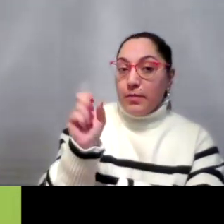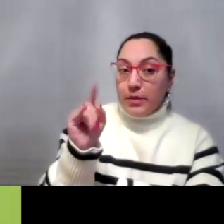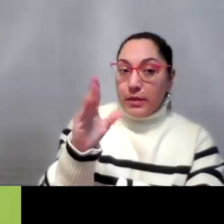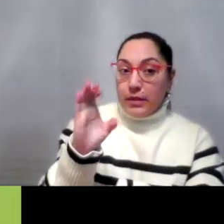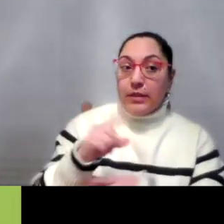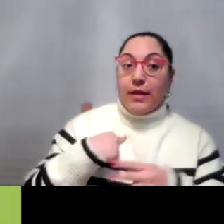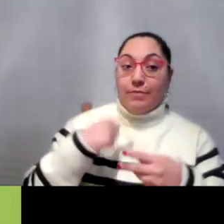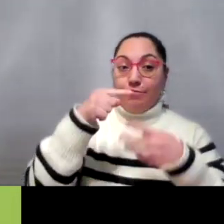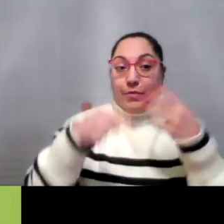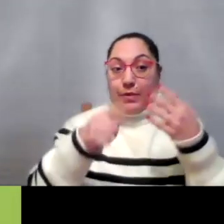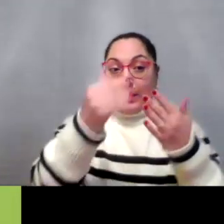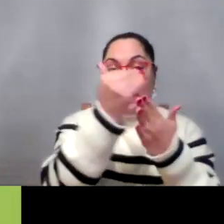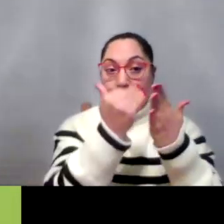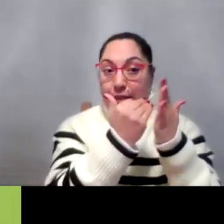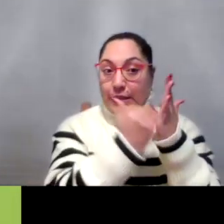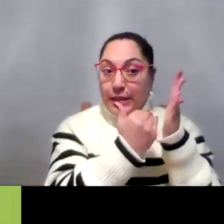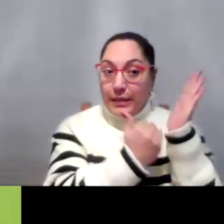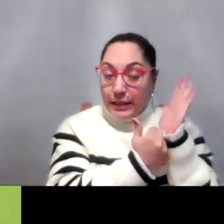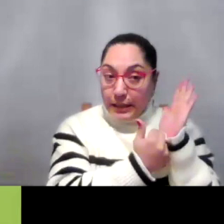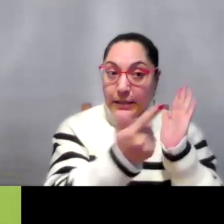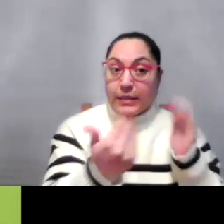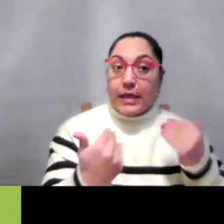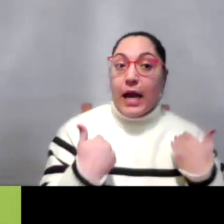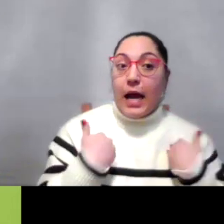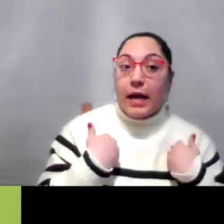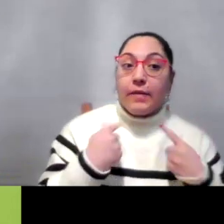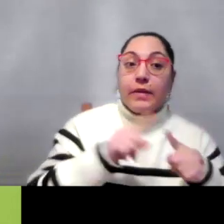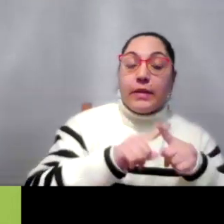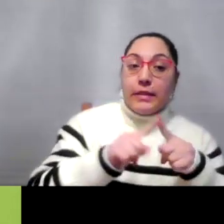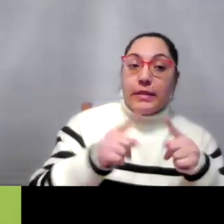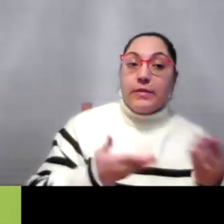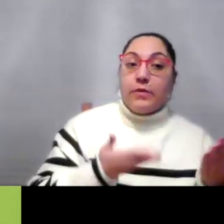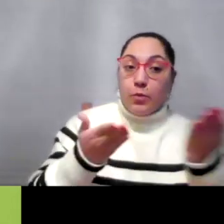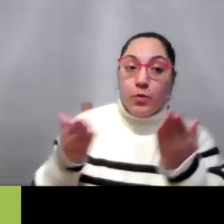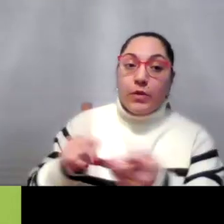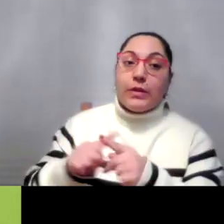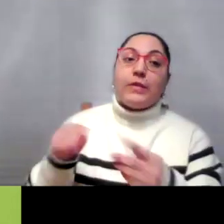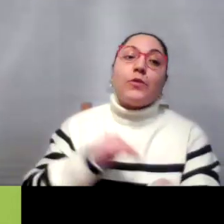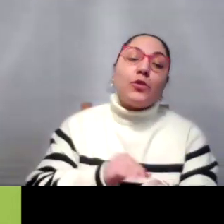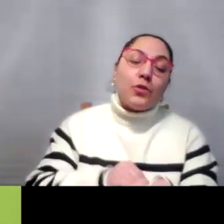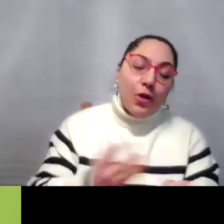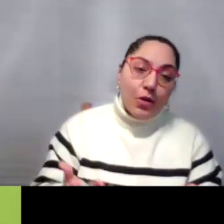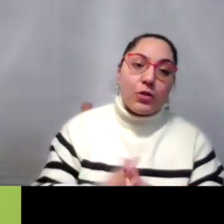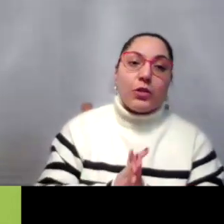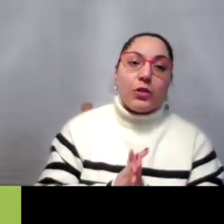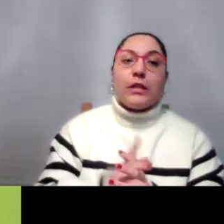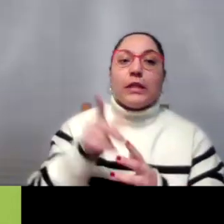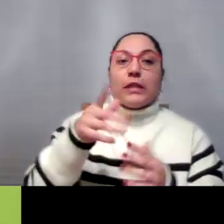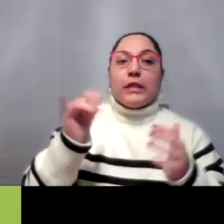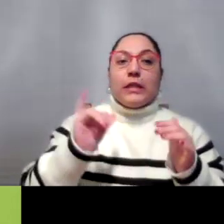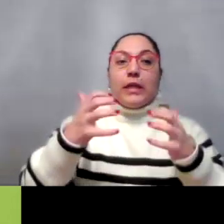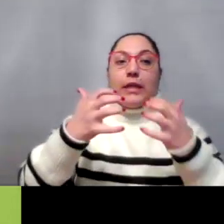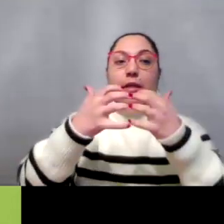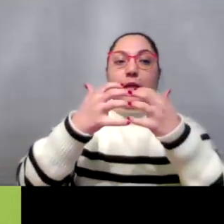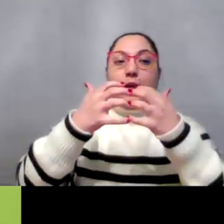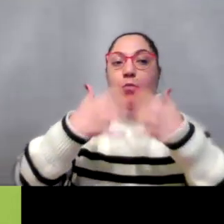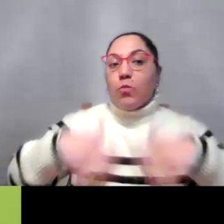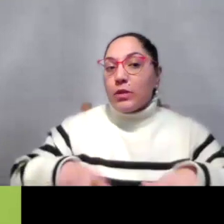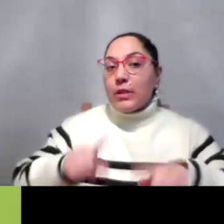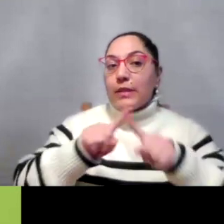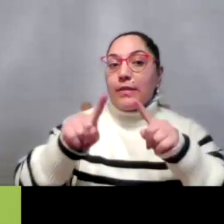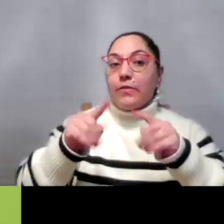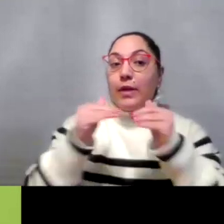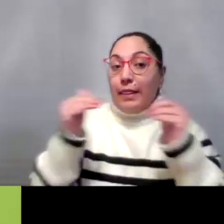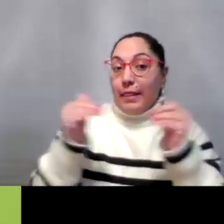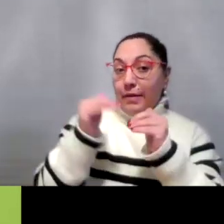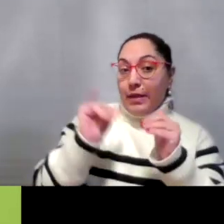use providers. We provide substance use as kind of it's broken down to like levels, and like level